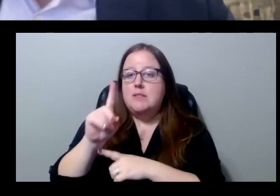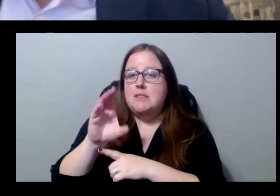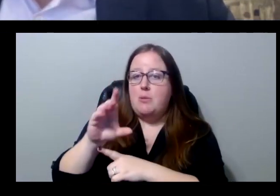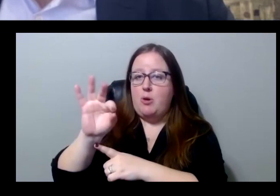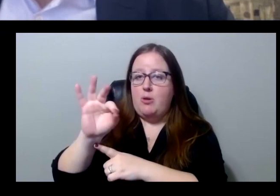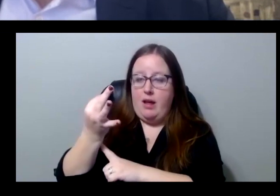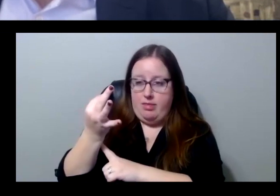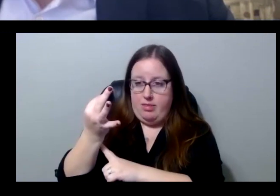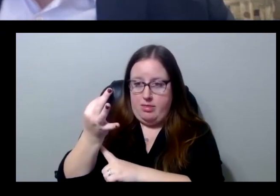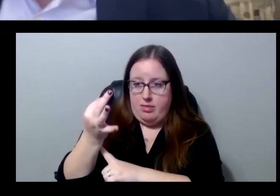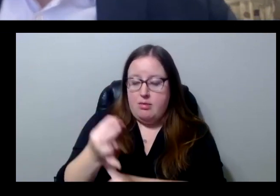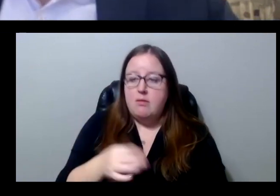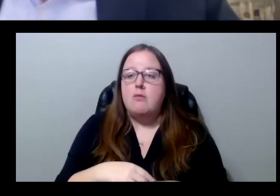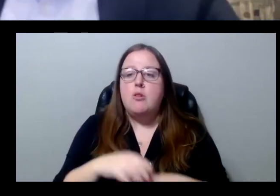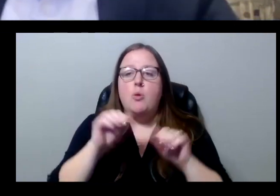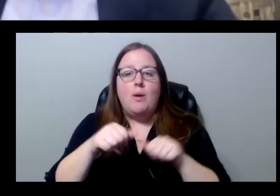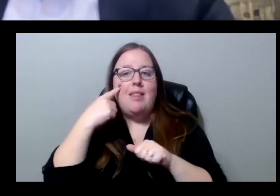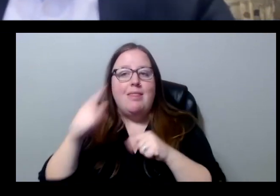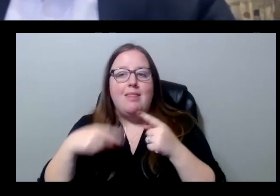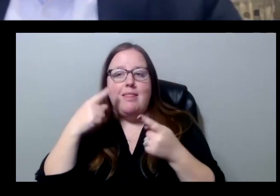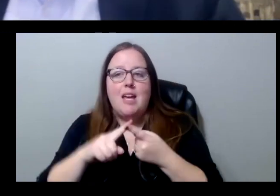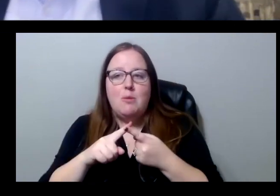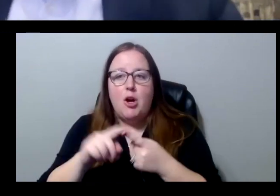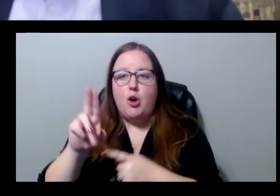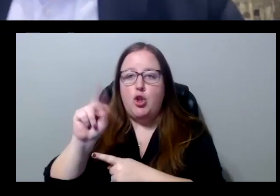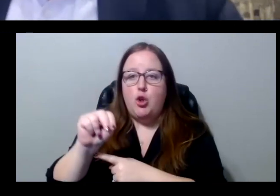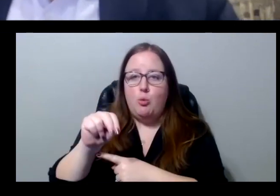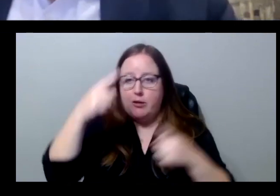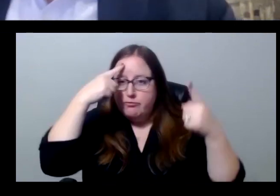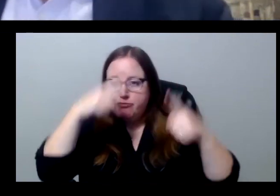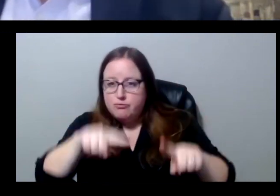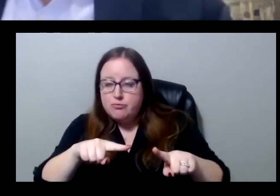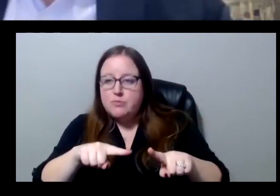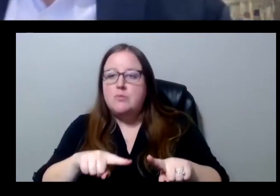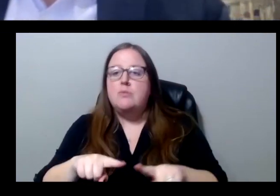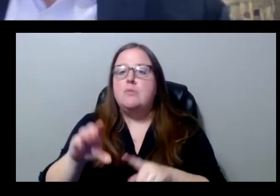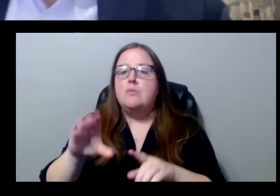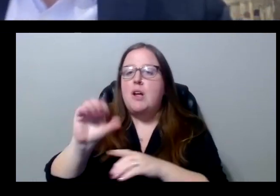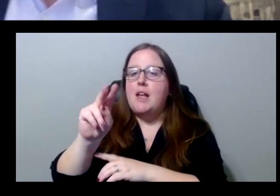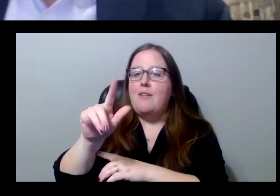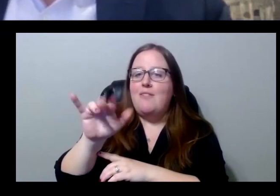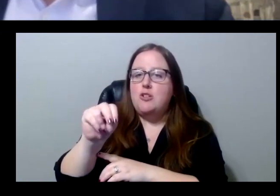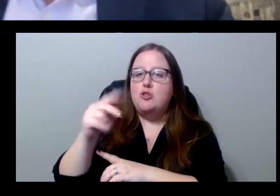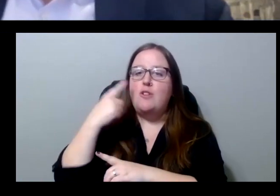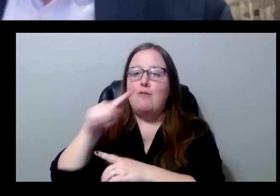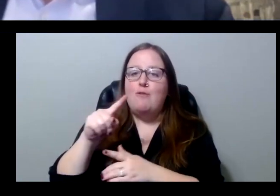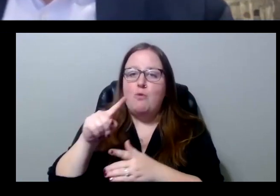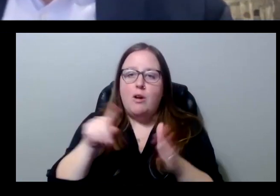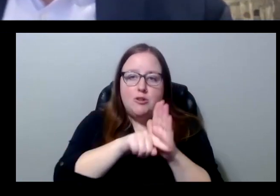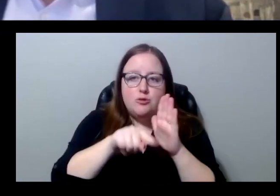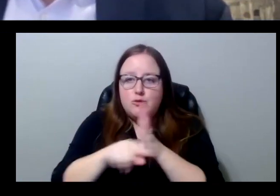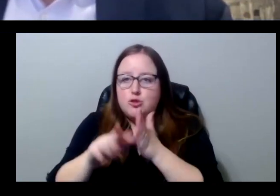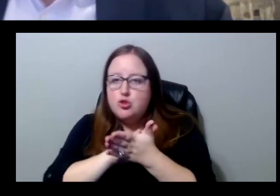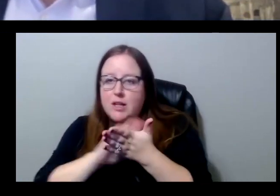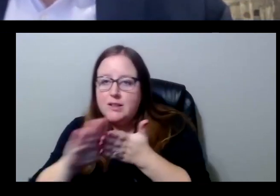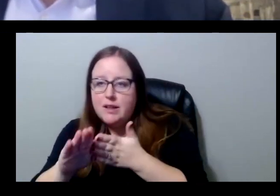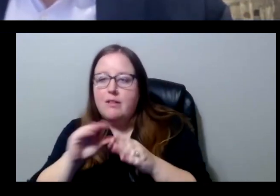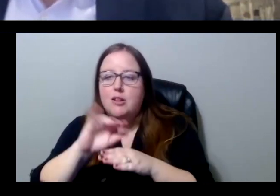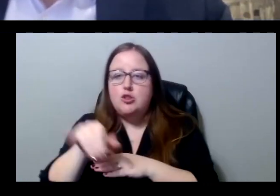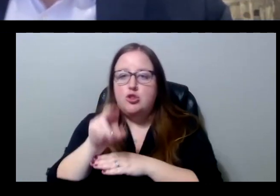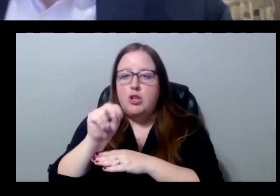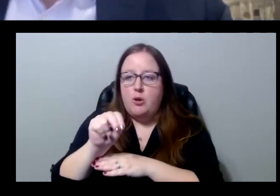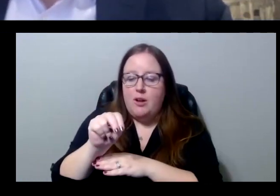of Milovic and Karadzic and others that turned it into the genocide. But when